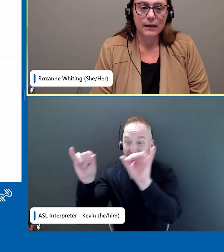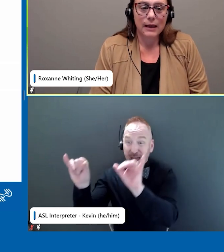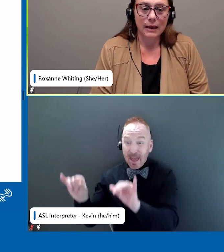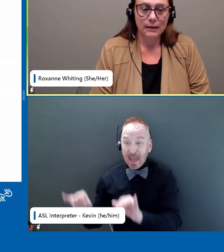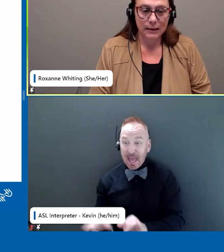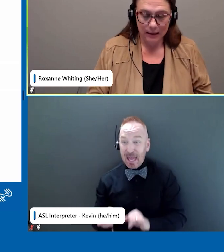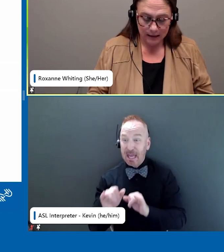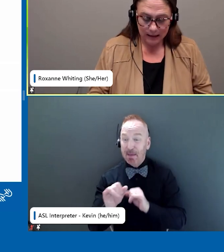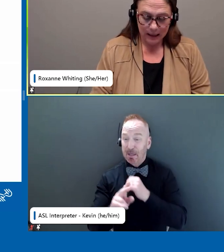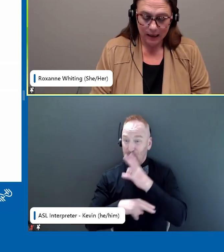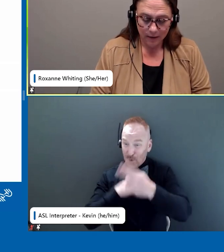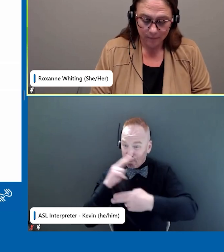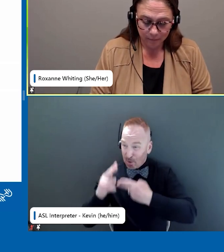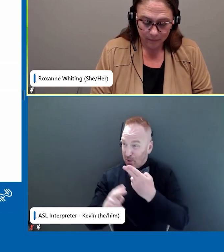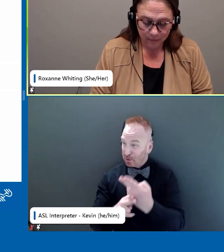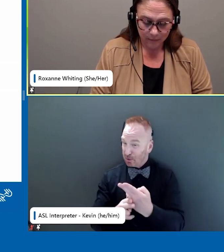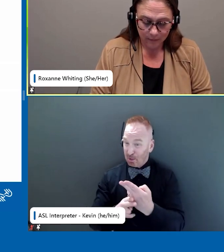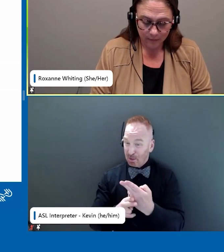They think that